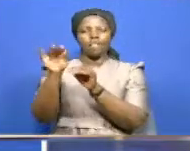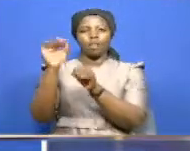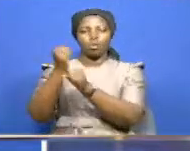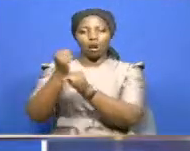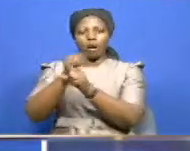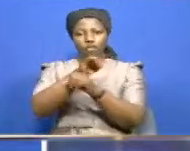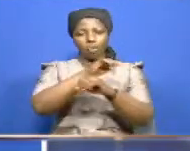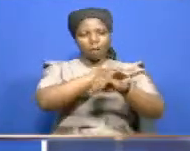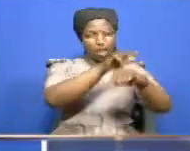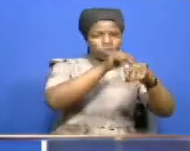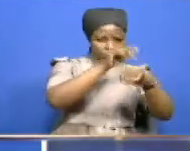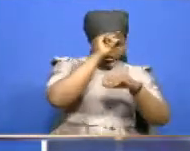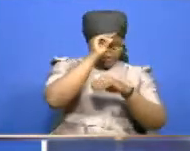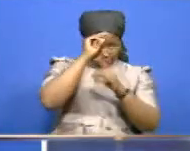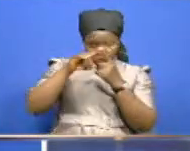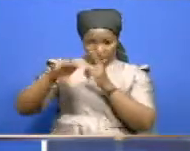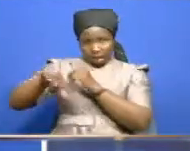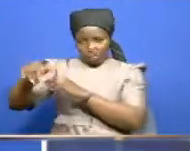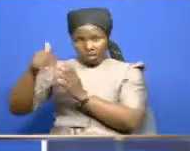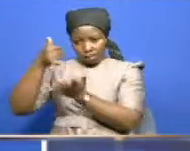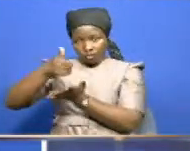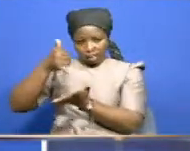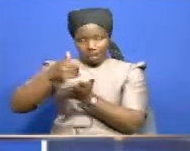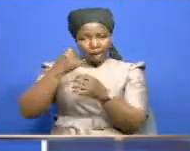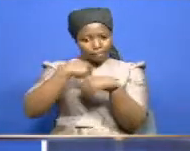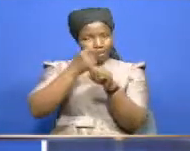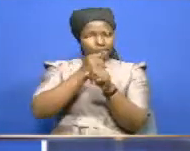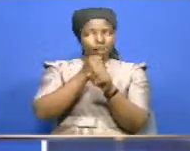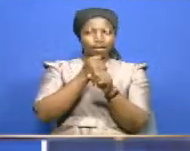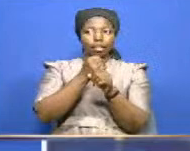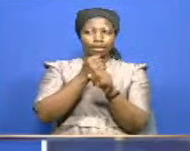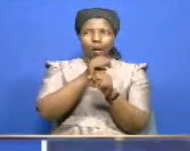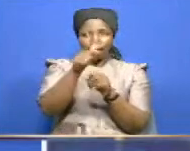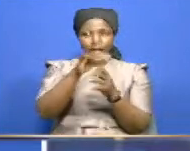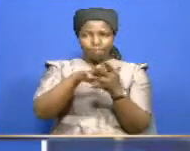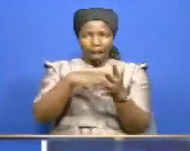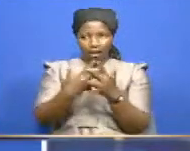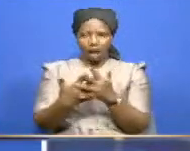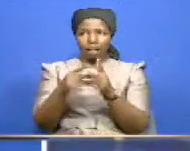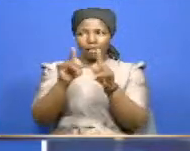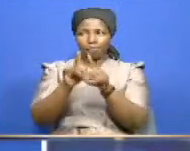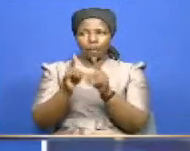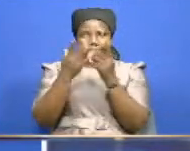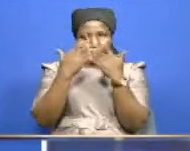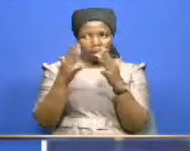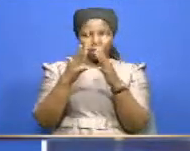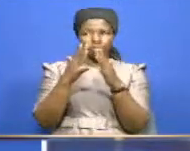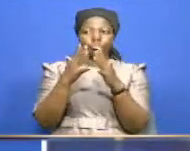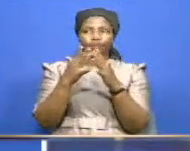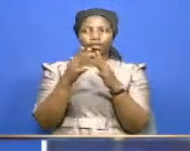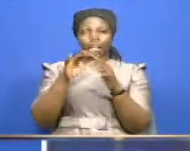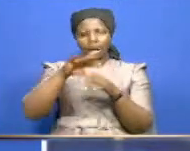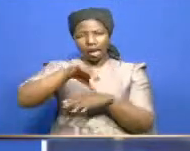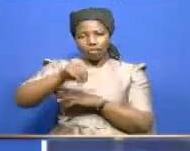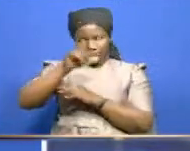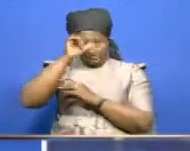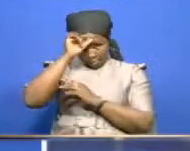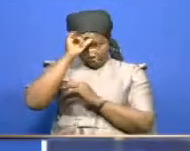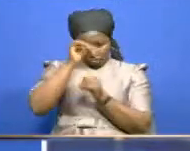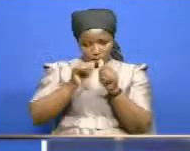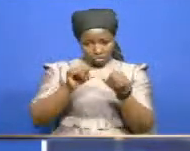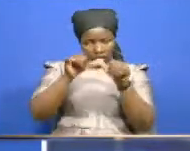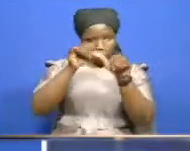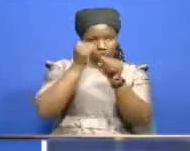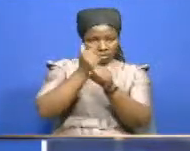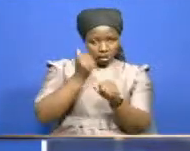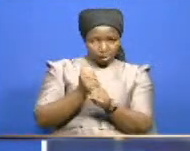national government to counties, including restructuring or winding up of parastatals that still carry out county government functions.